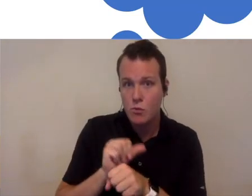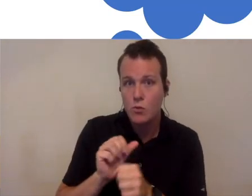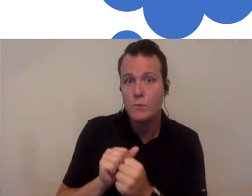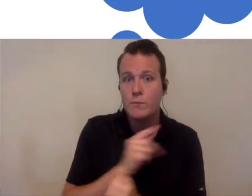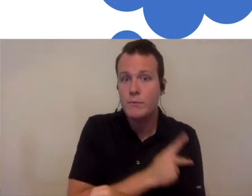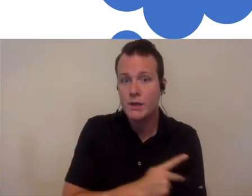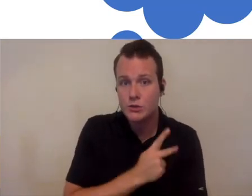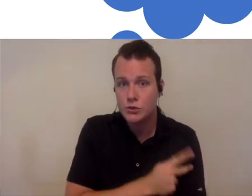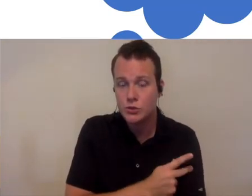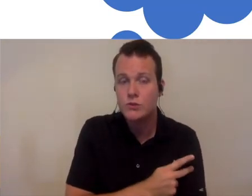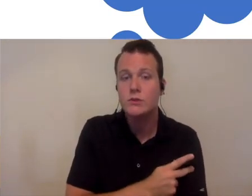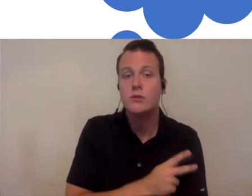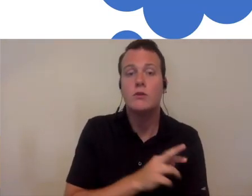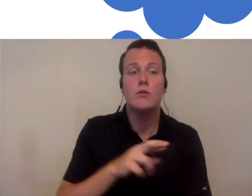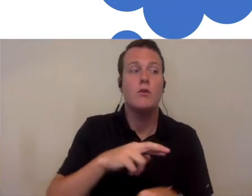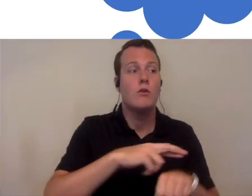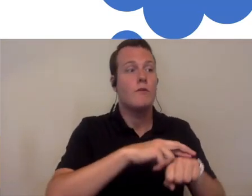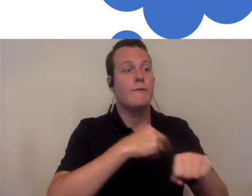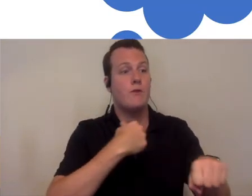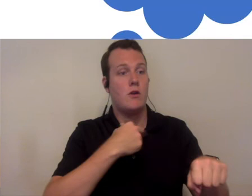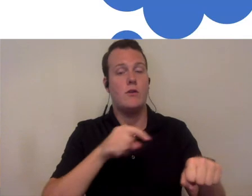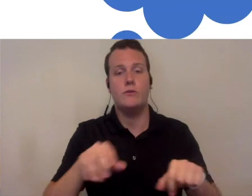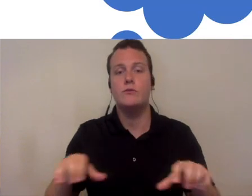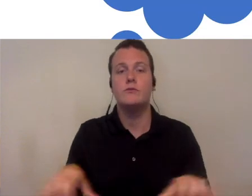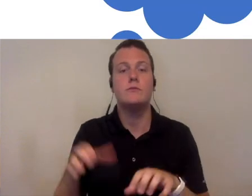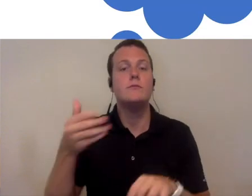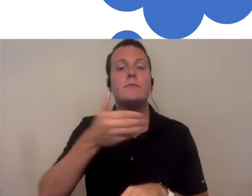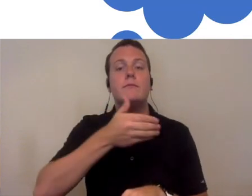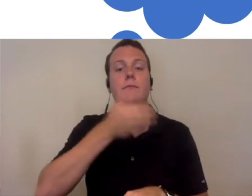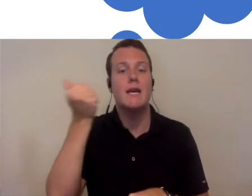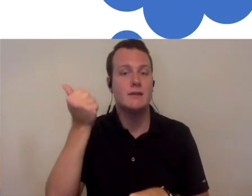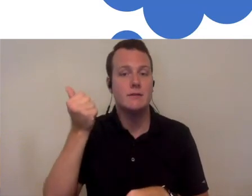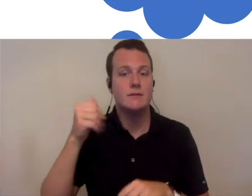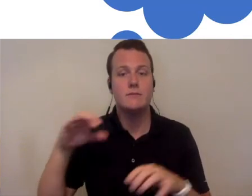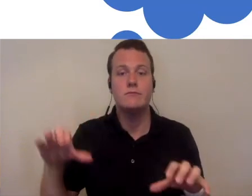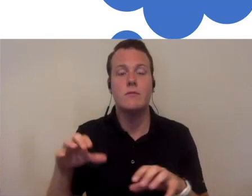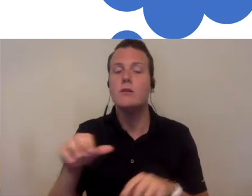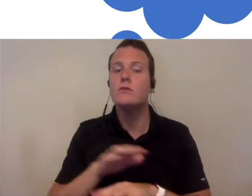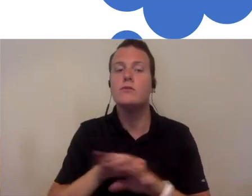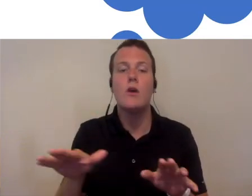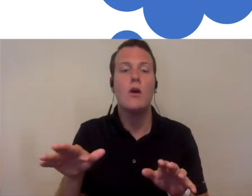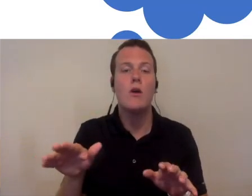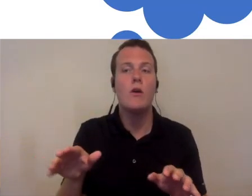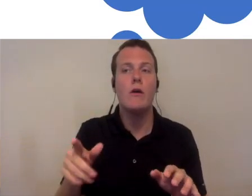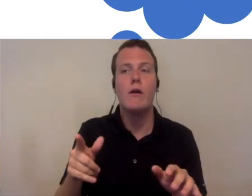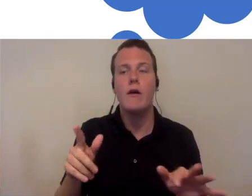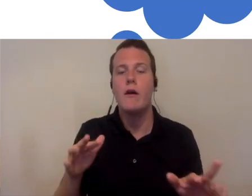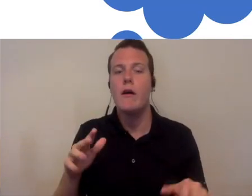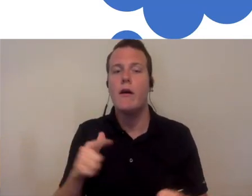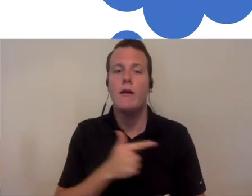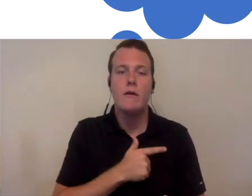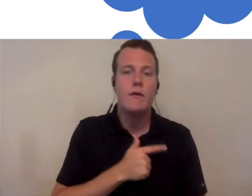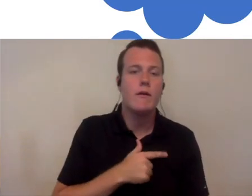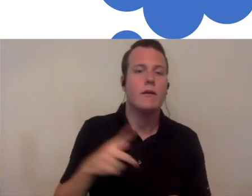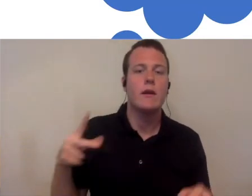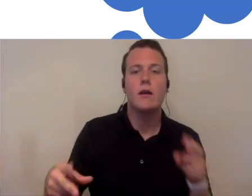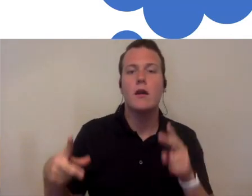referrals, those referrals you use best practices. Do not cut corners. The more that you